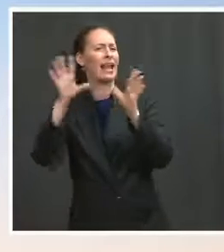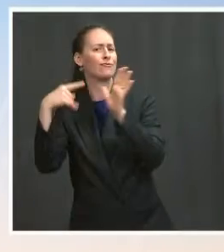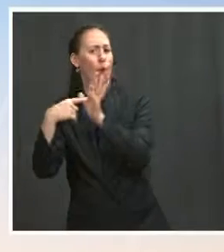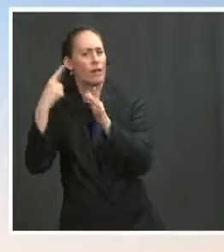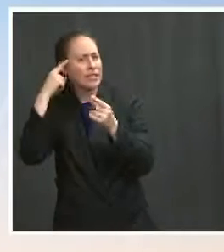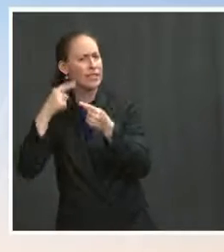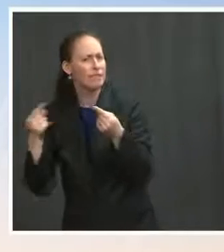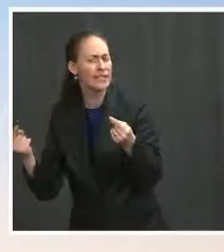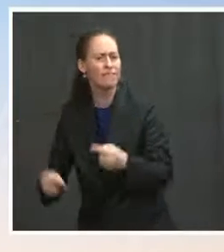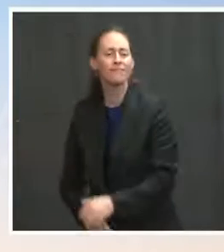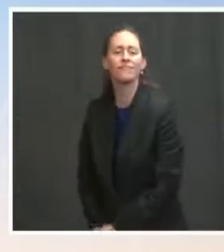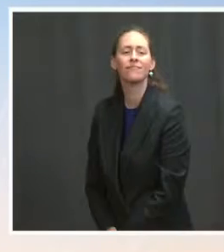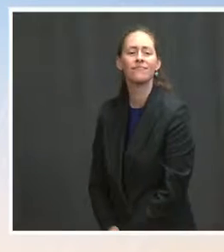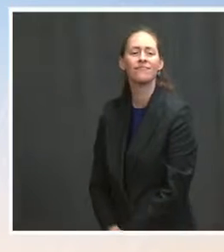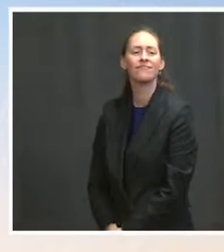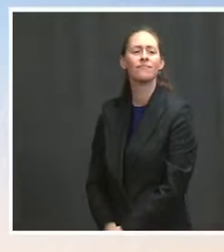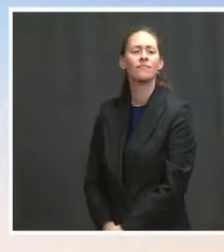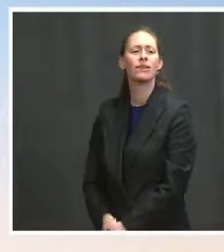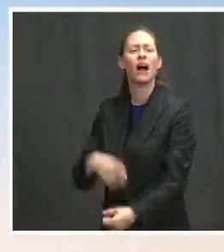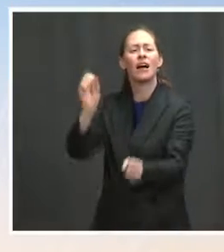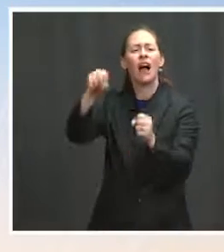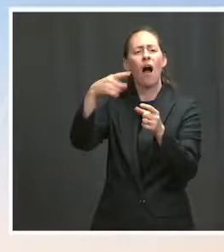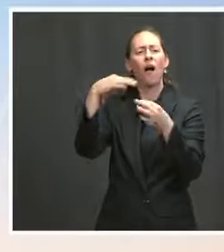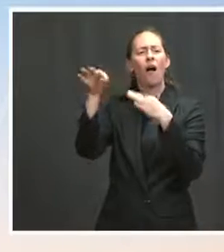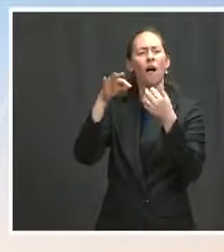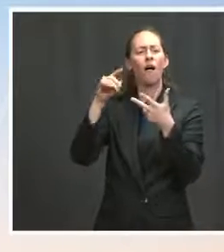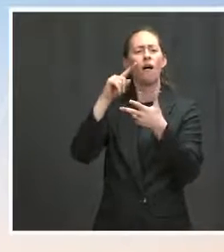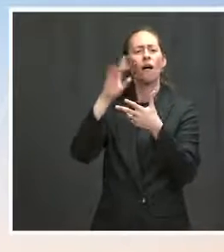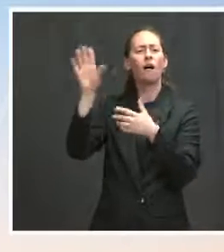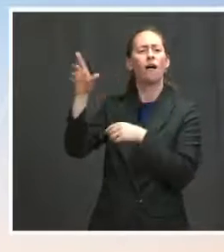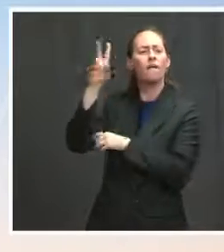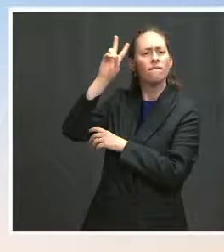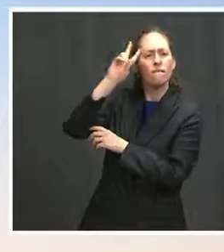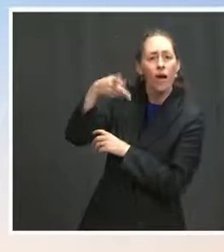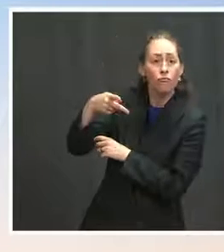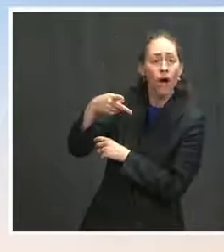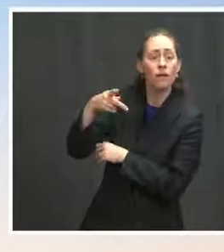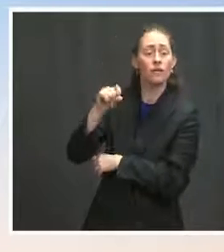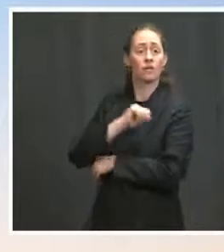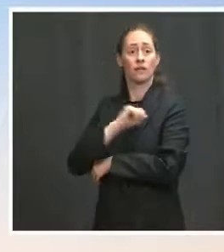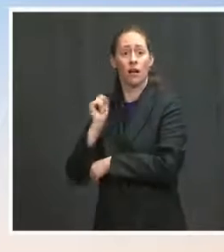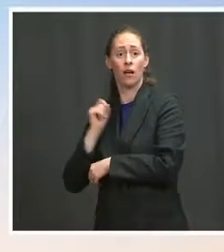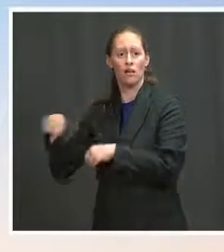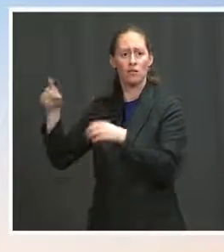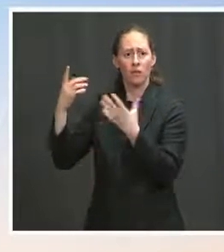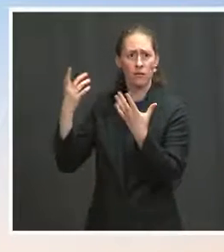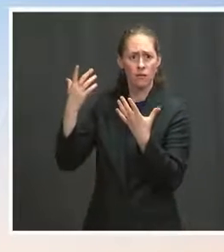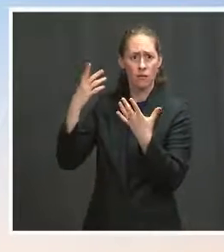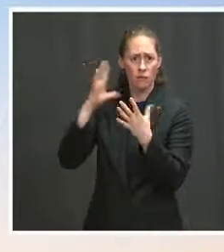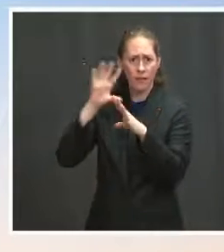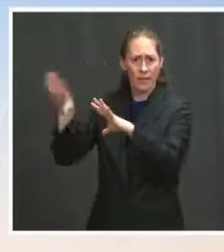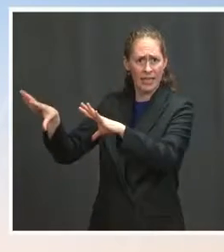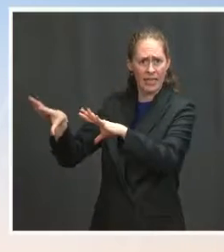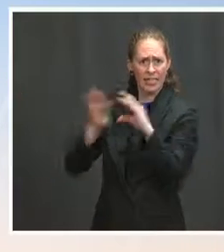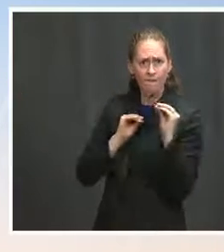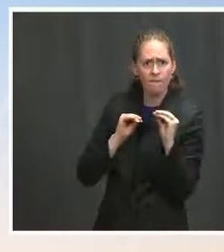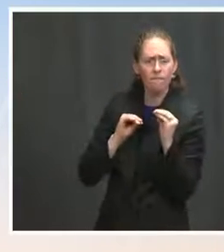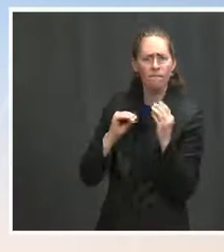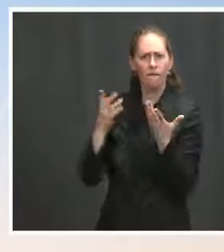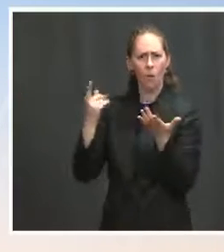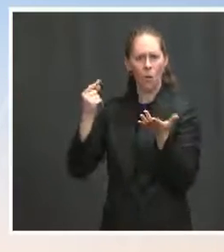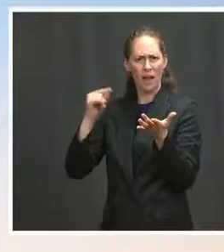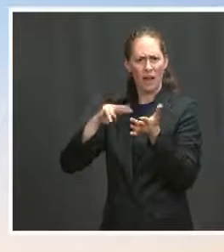3 staffers in the vice president's office who are leaving, and what should we take from the fact that you have